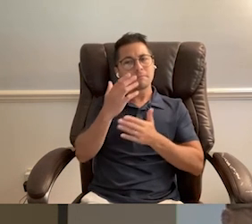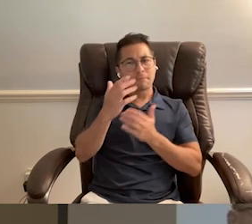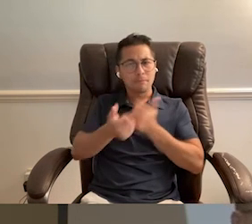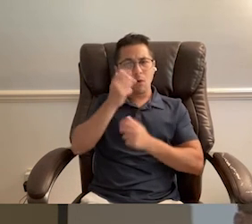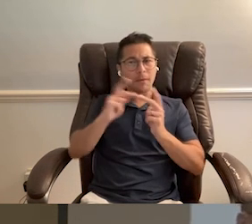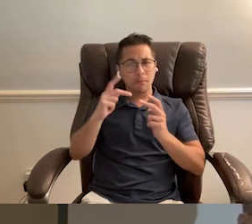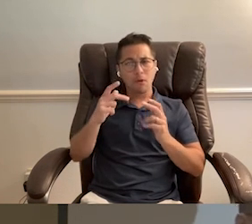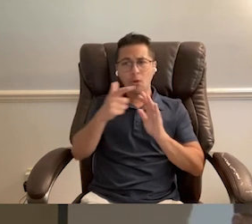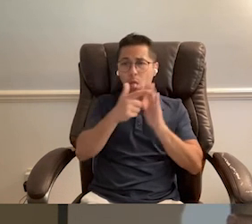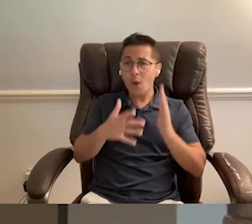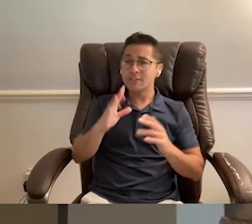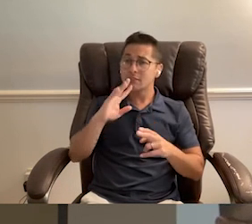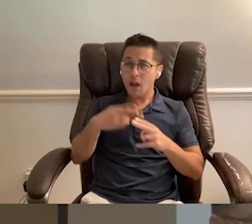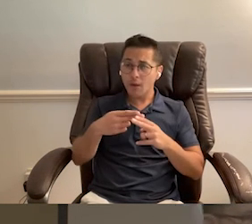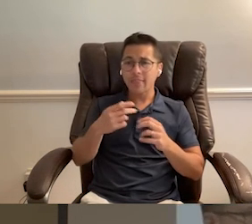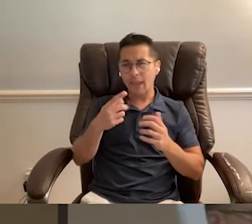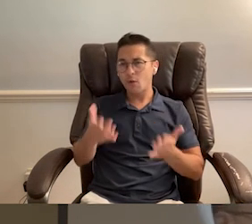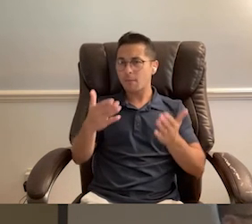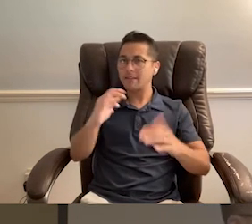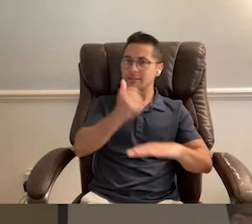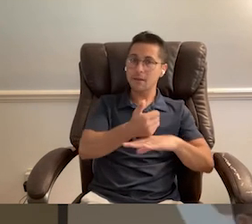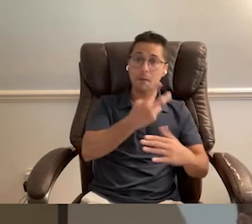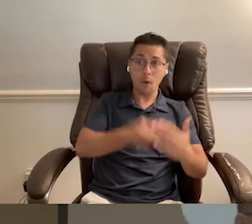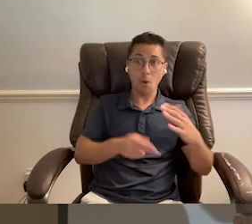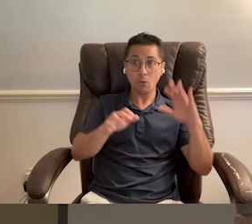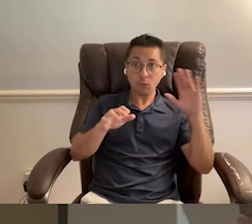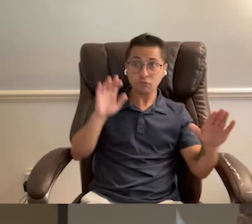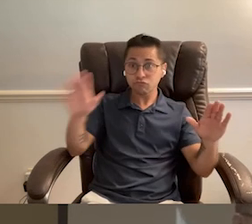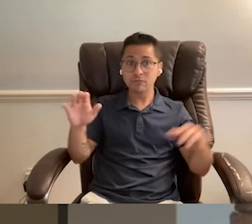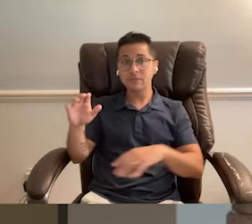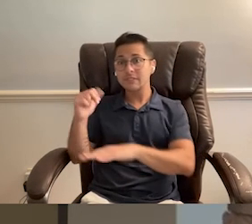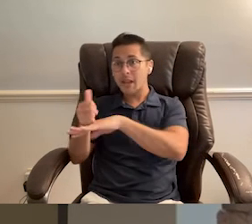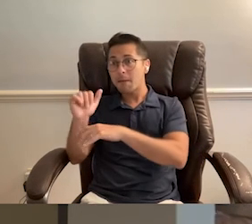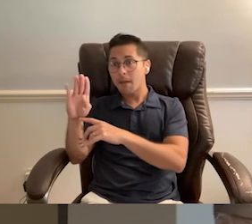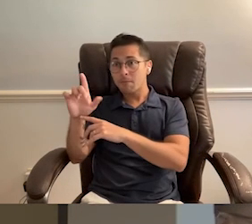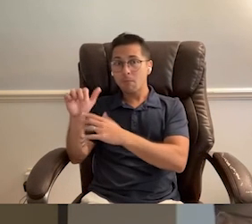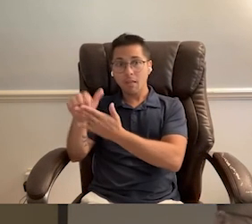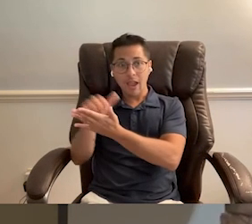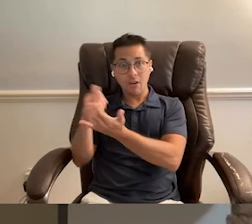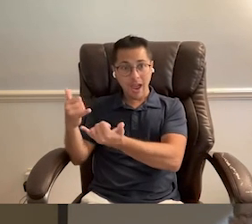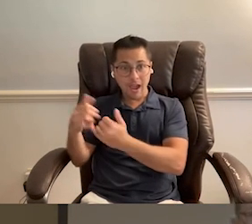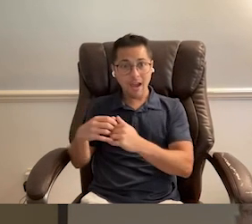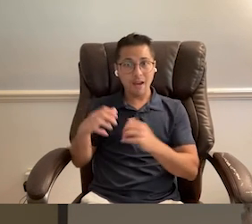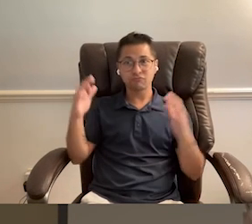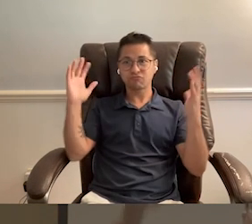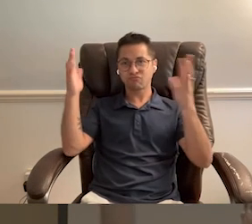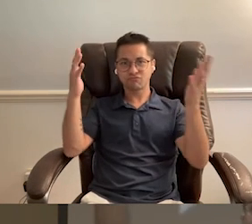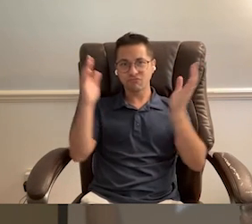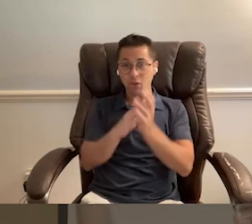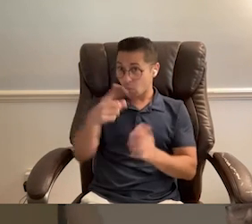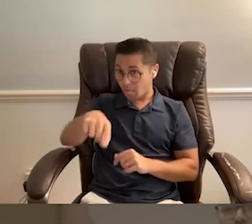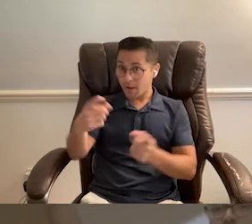right? Set up the able account now. Okay. You're all coming along. Any